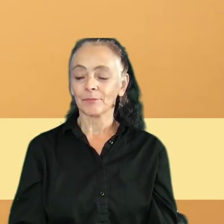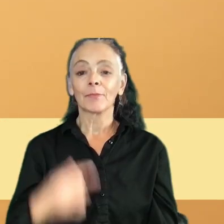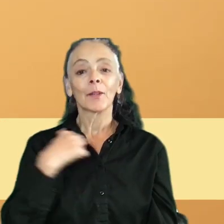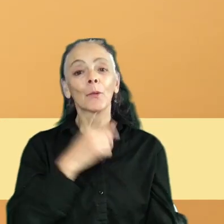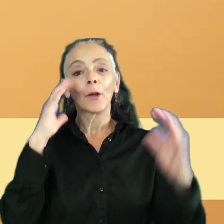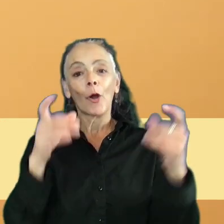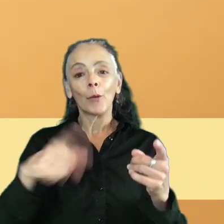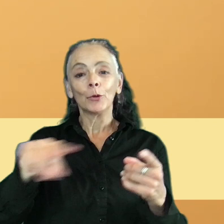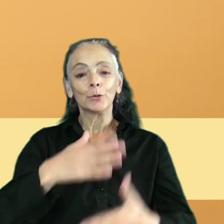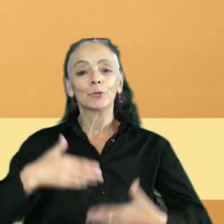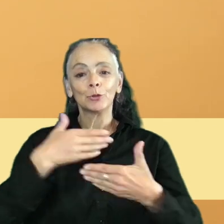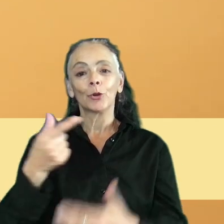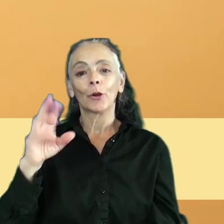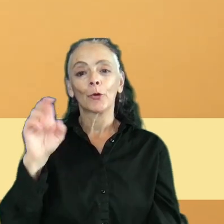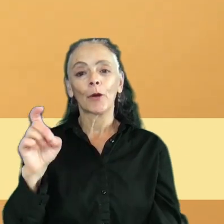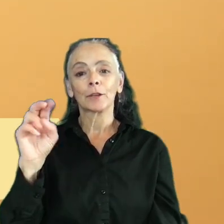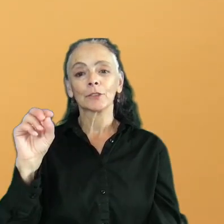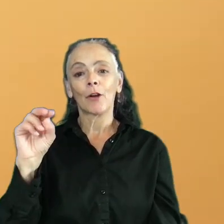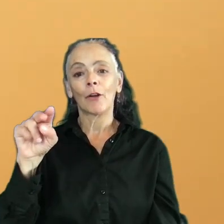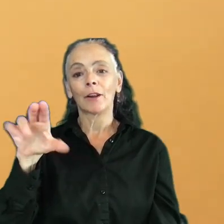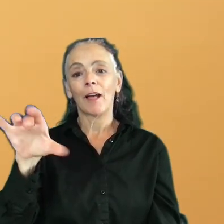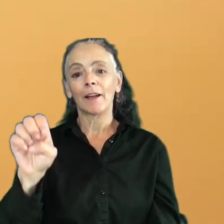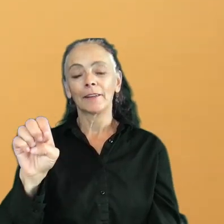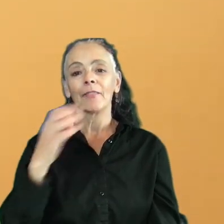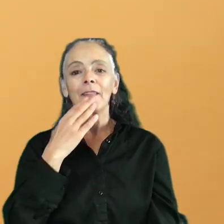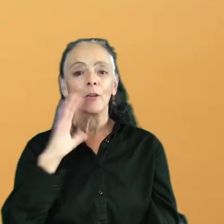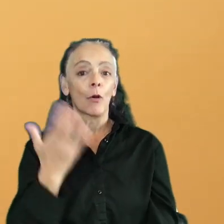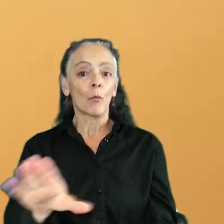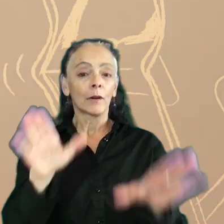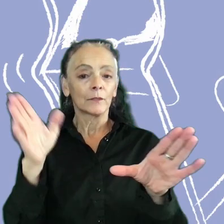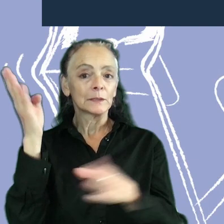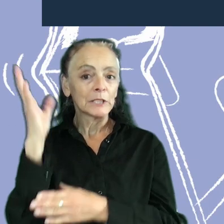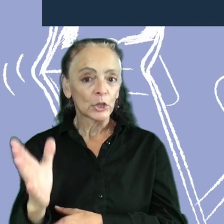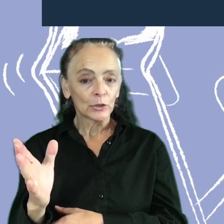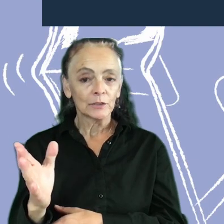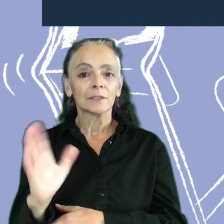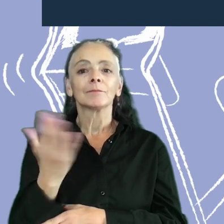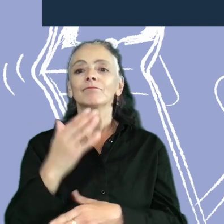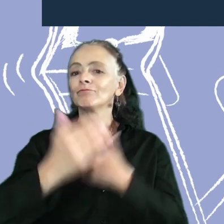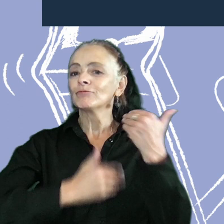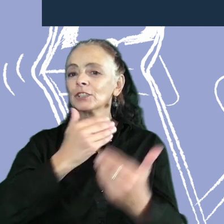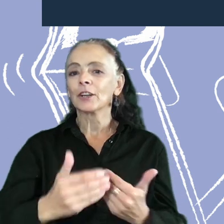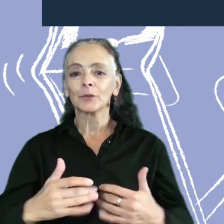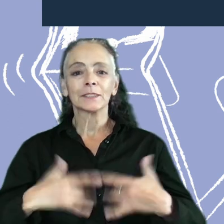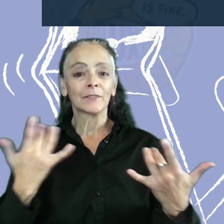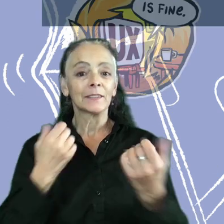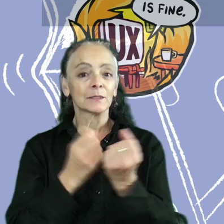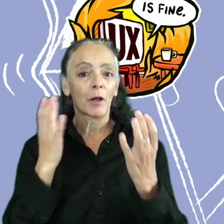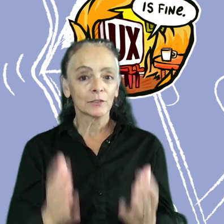we hope you enjoyed crux online thank you to our wonderful speakers our generous event